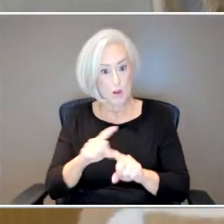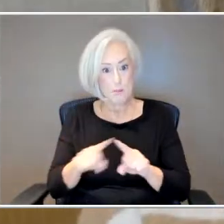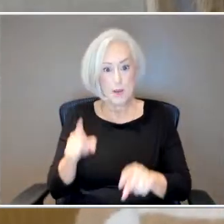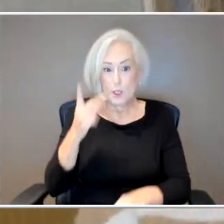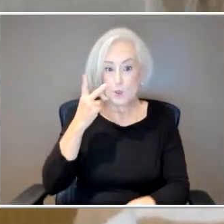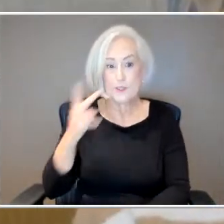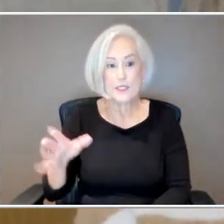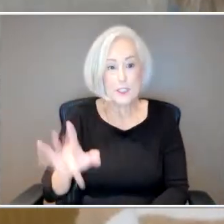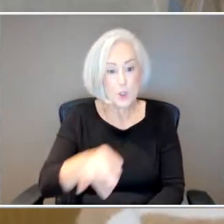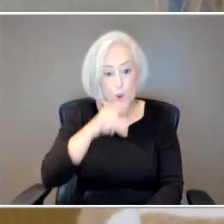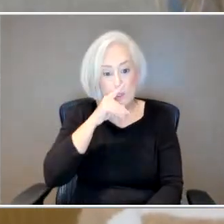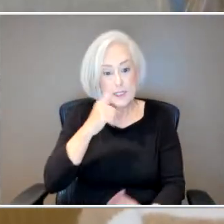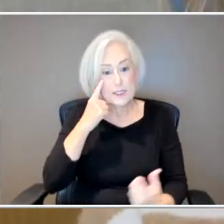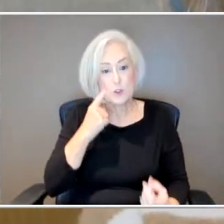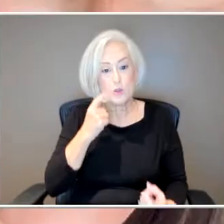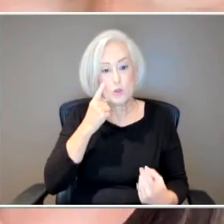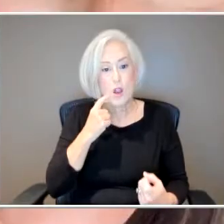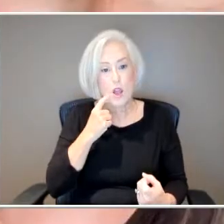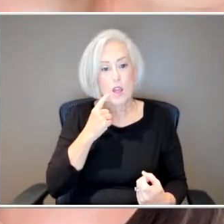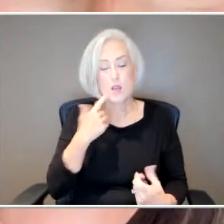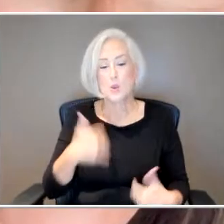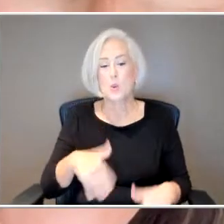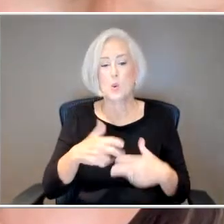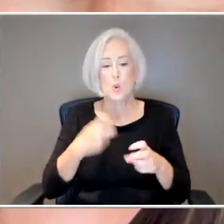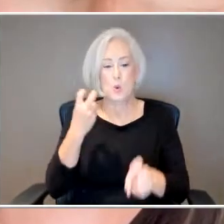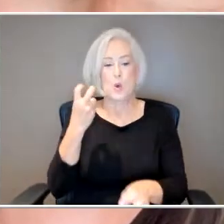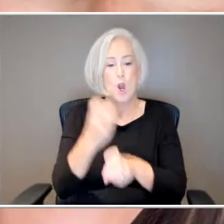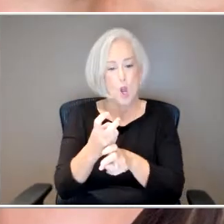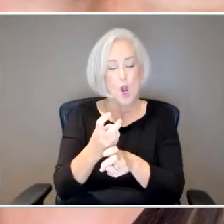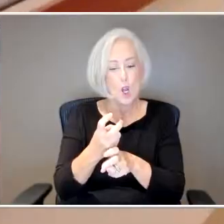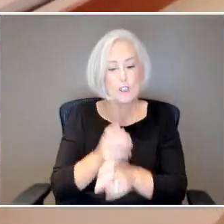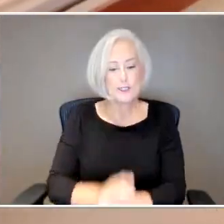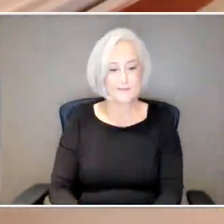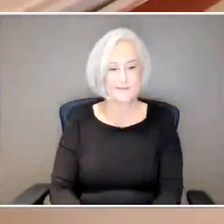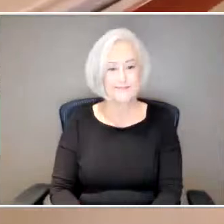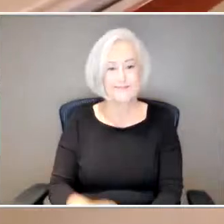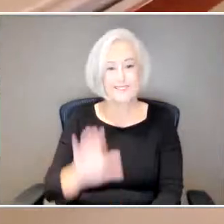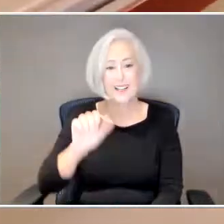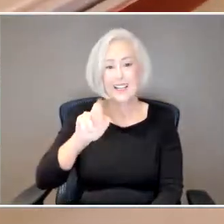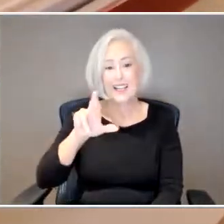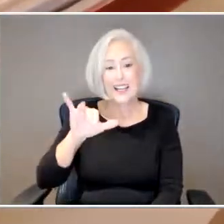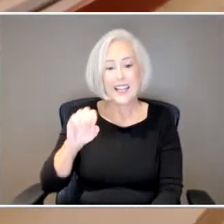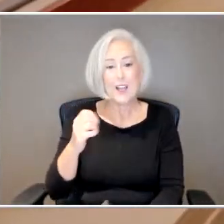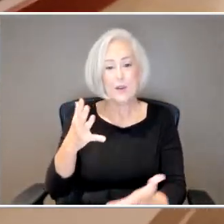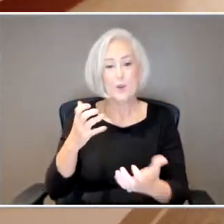crying, it's hard. It's hard. Kerrie wanted a second opinion.